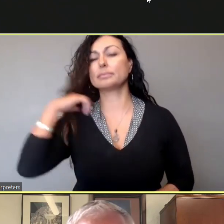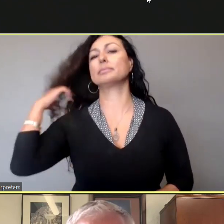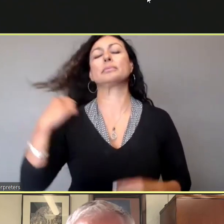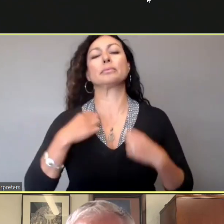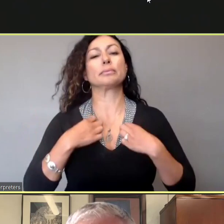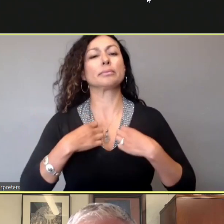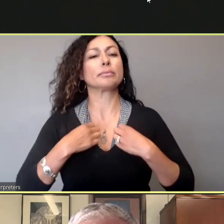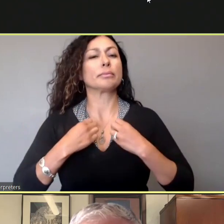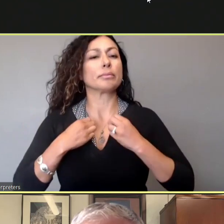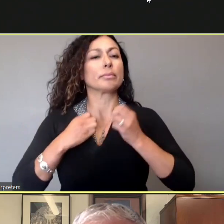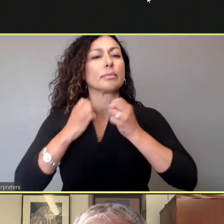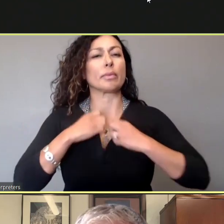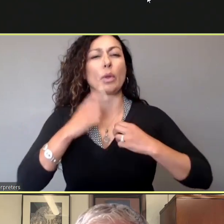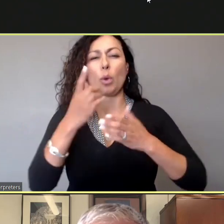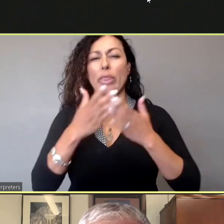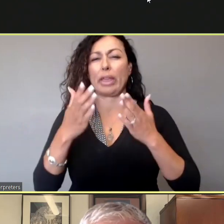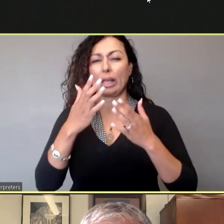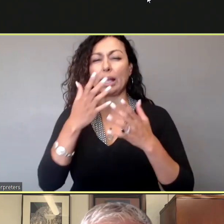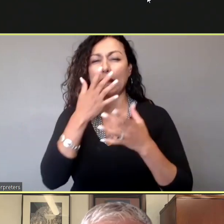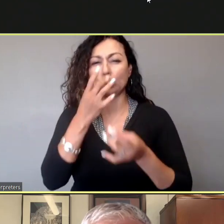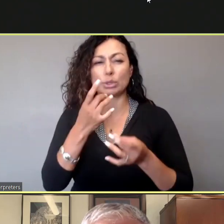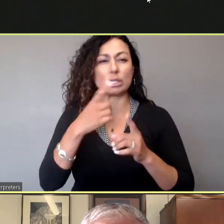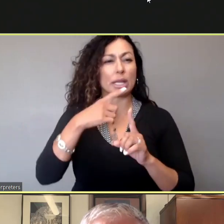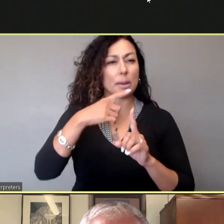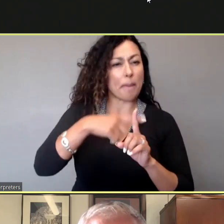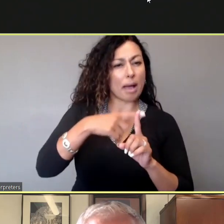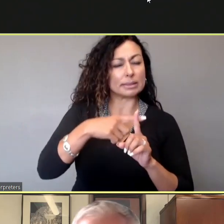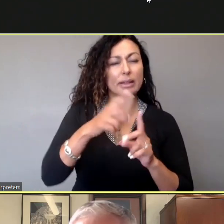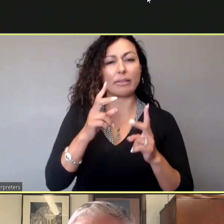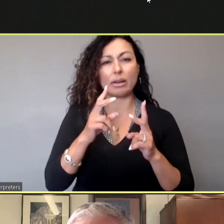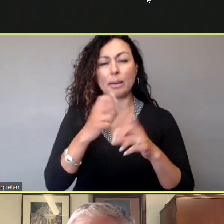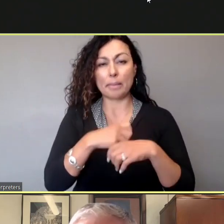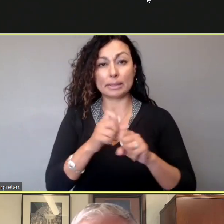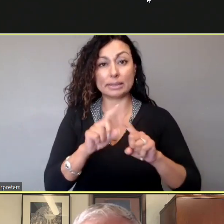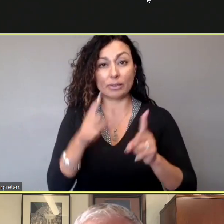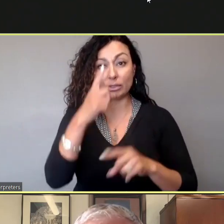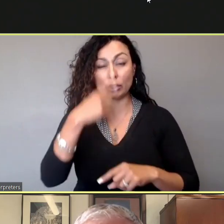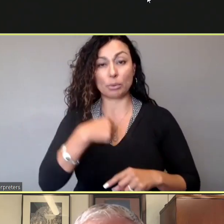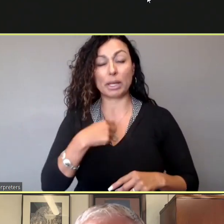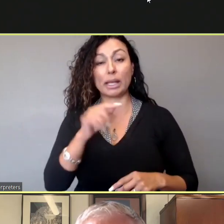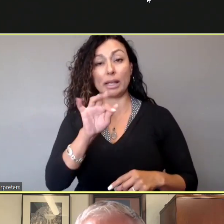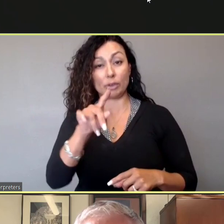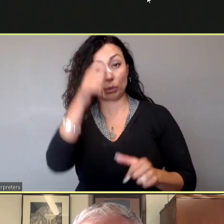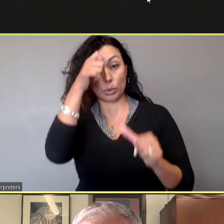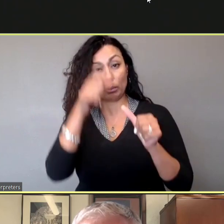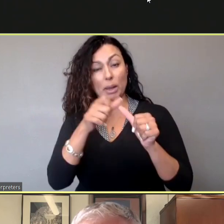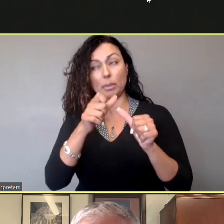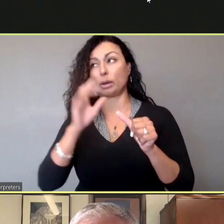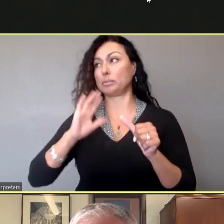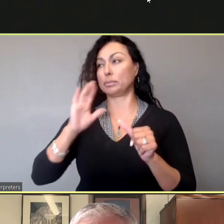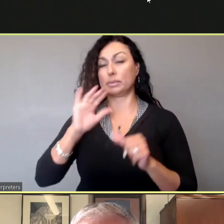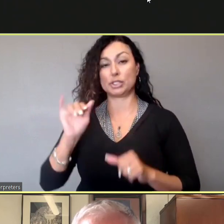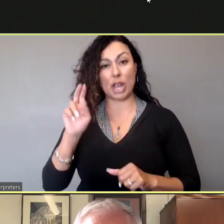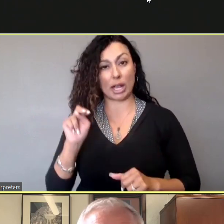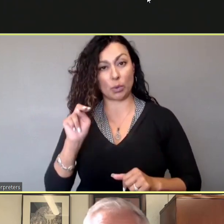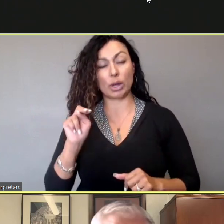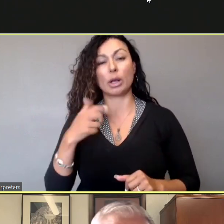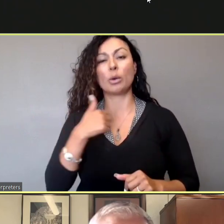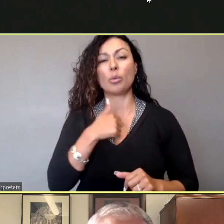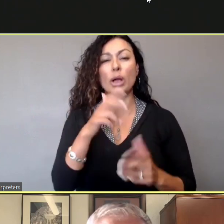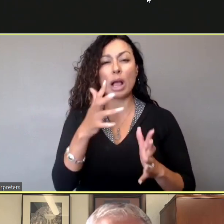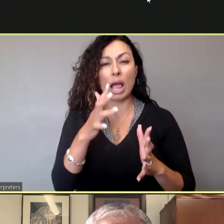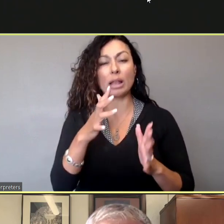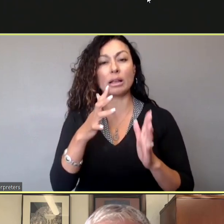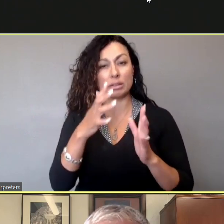One thing that's interesting and positive and really makes a difference to me, I think if you remember in January, we sort of